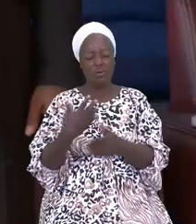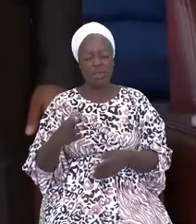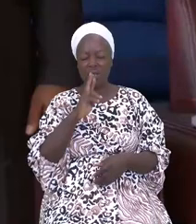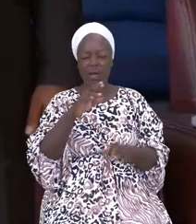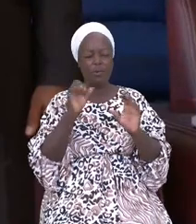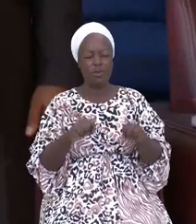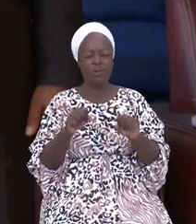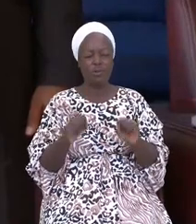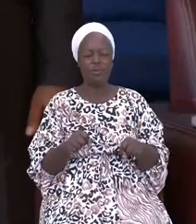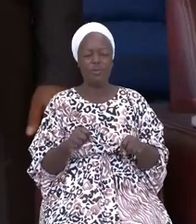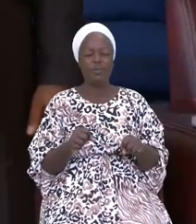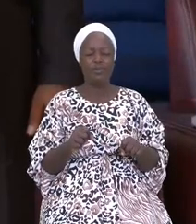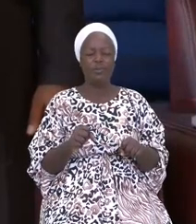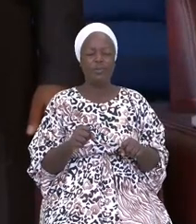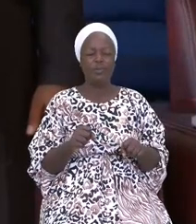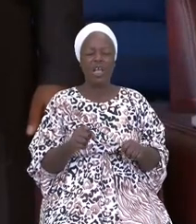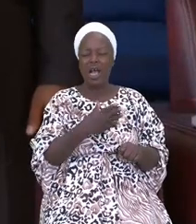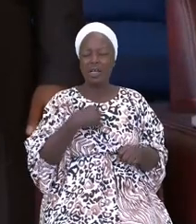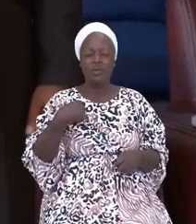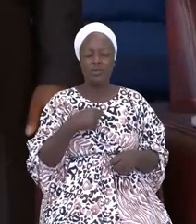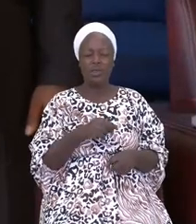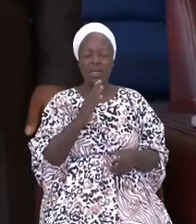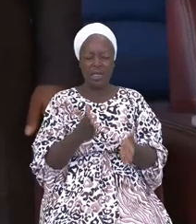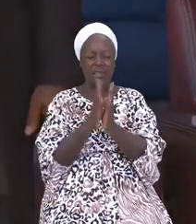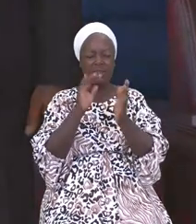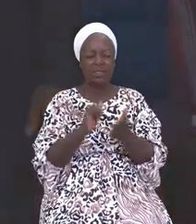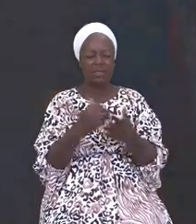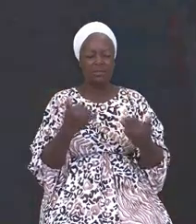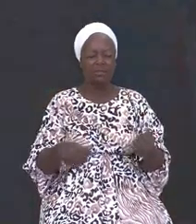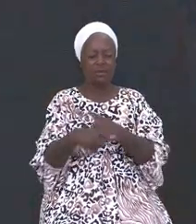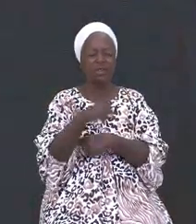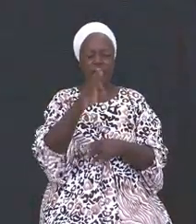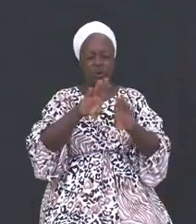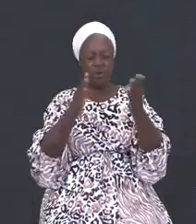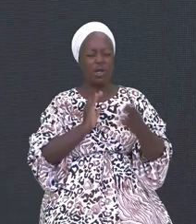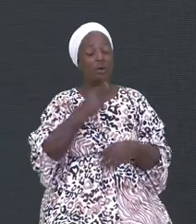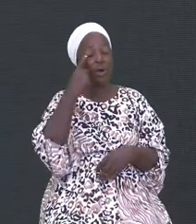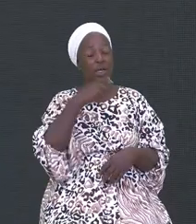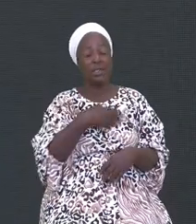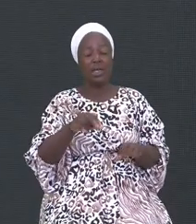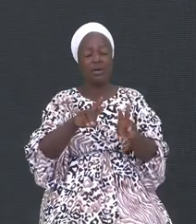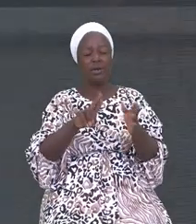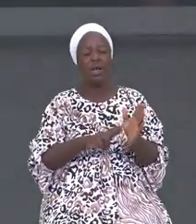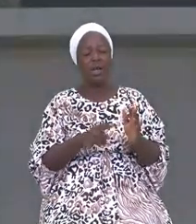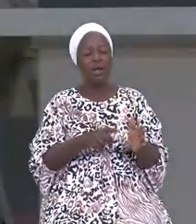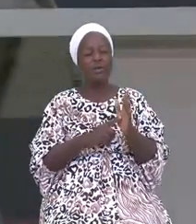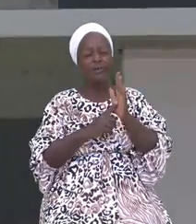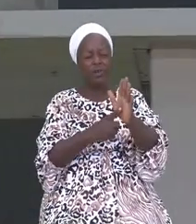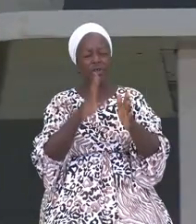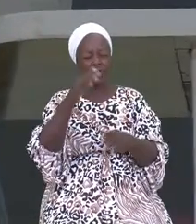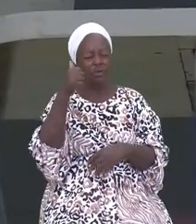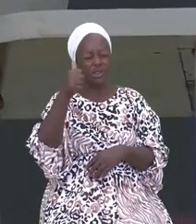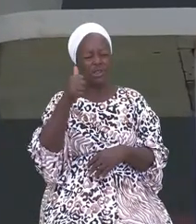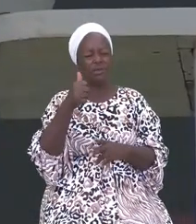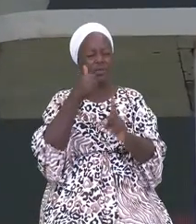possible. And we're asking that today you open our eyes and reveal yourself and reveal your mind